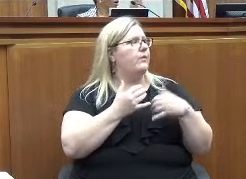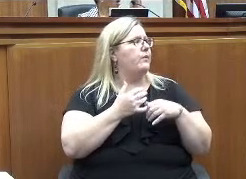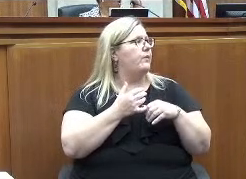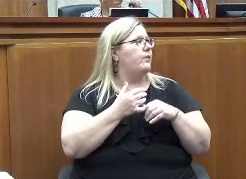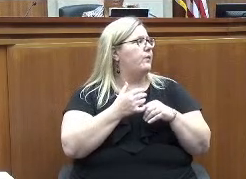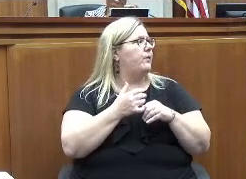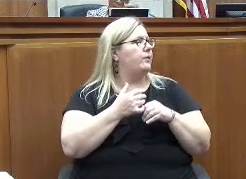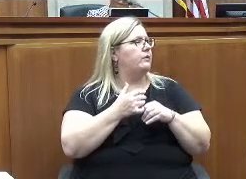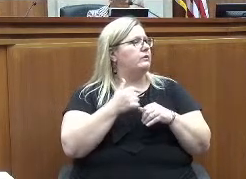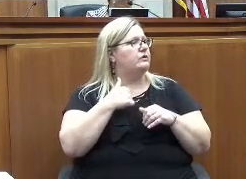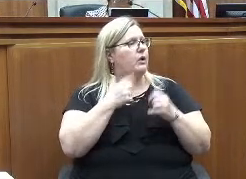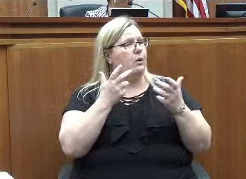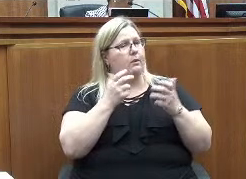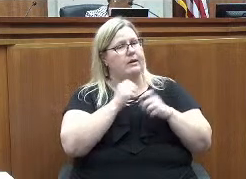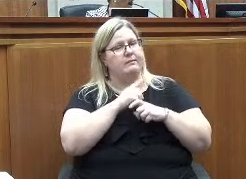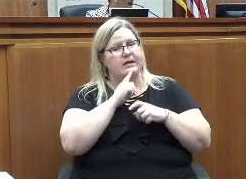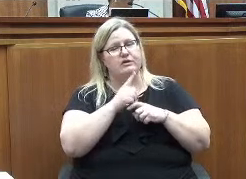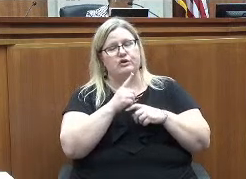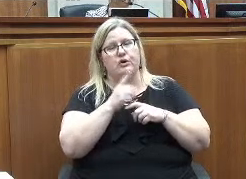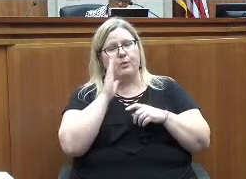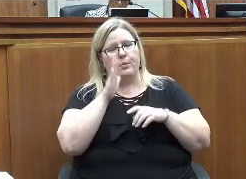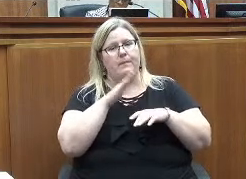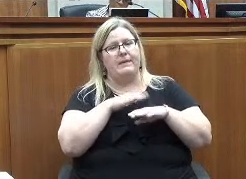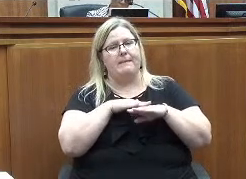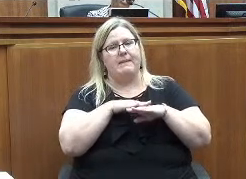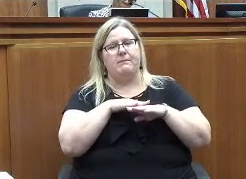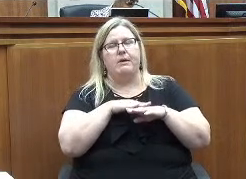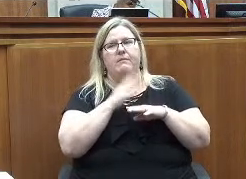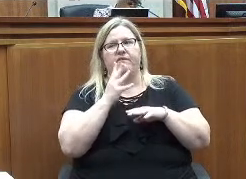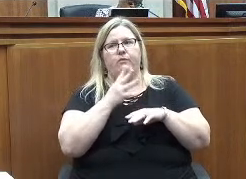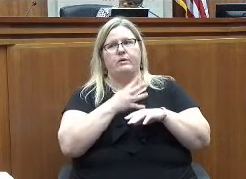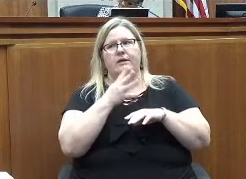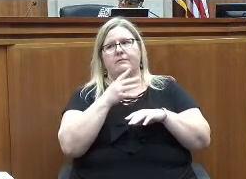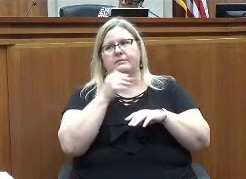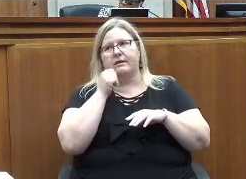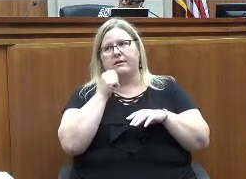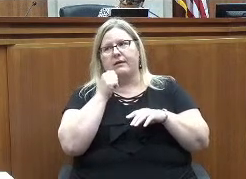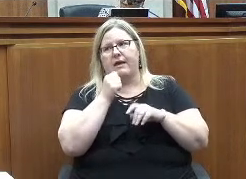sure that we're saying that it's going to be a minimum of 4 times a year. We want to amend the agenda.